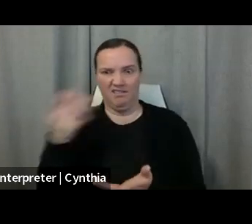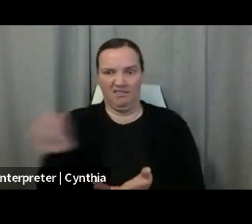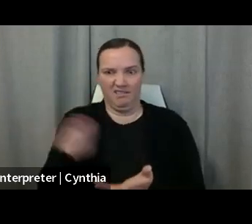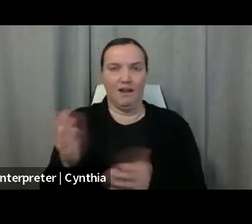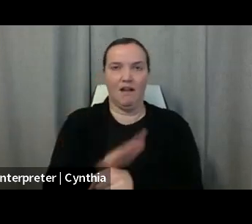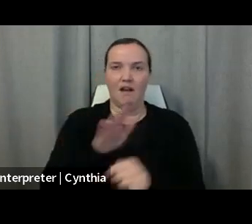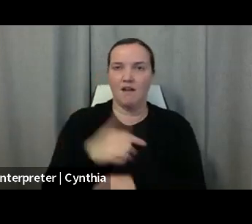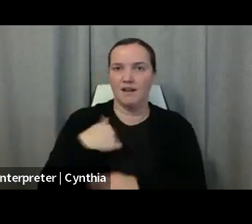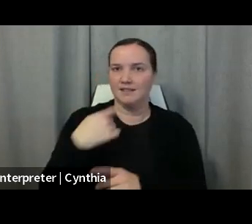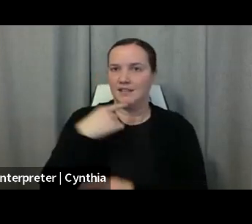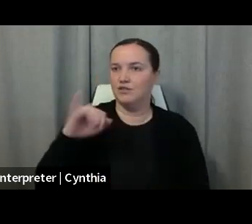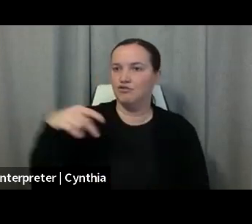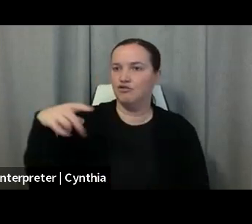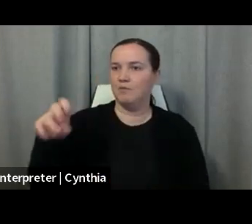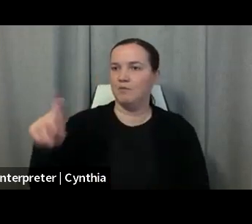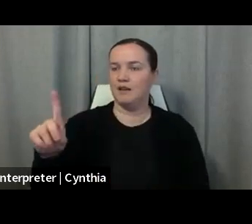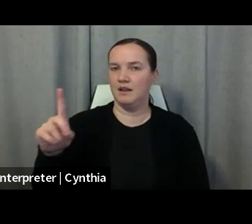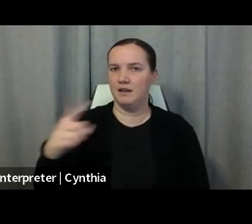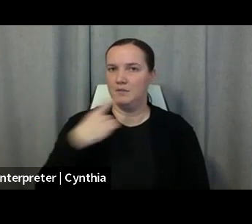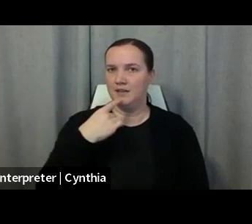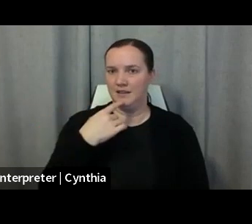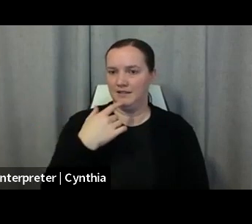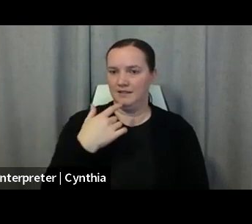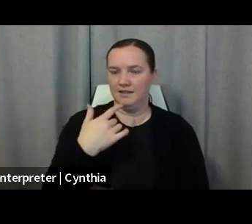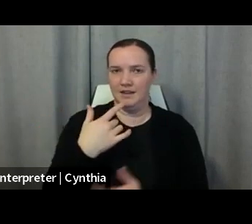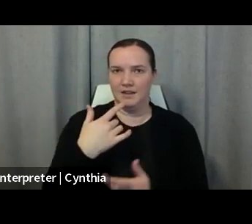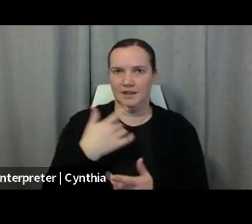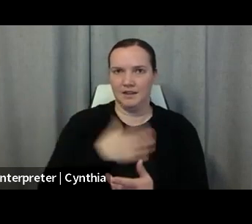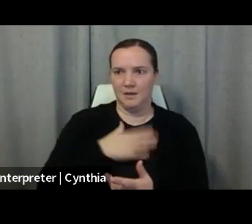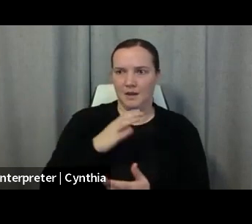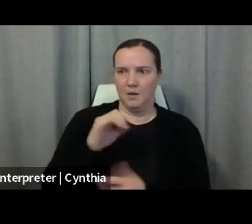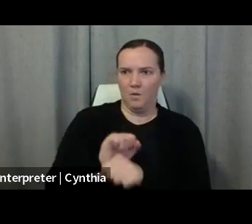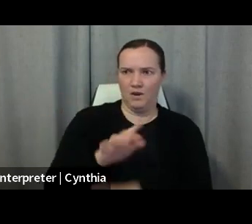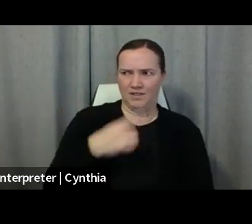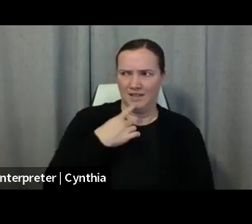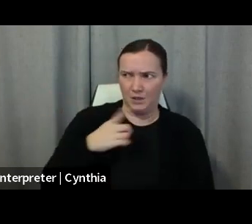colleague looked at me and kind of sort of with a grin kind of said, a chuckle, she said,